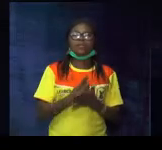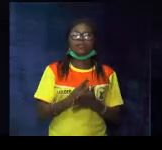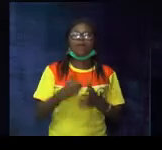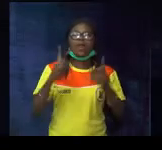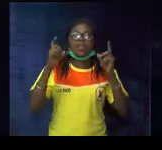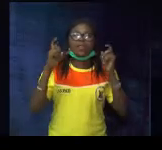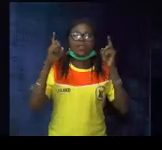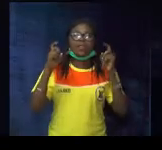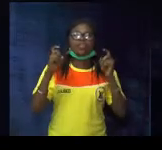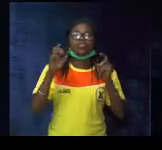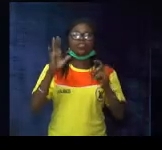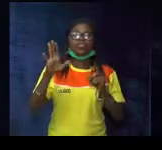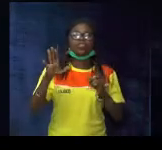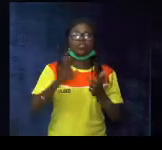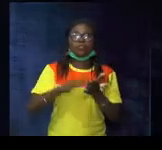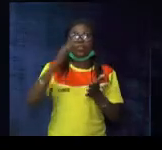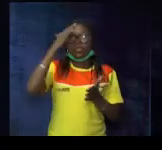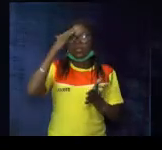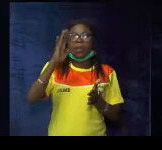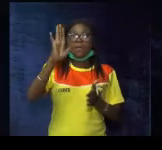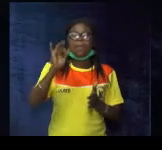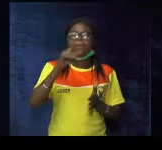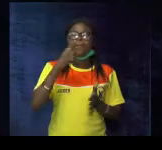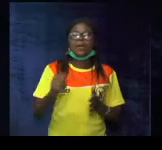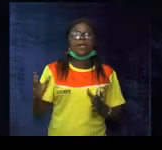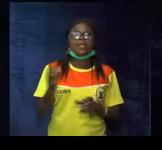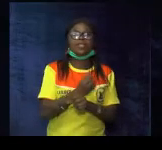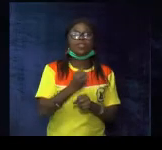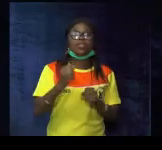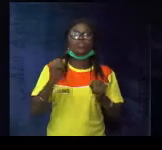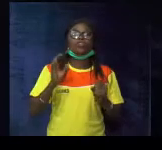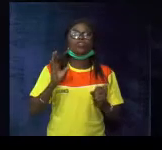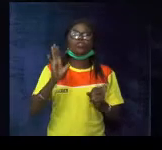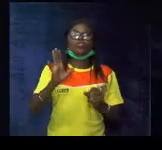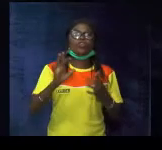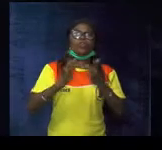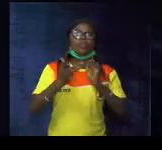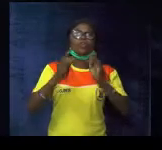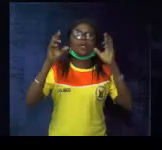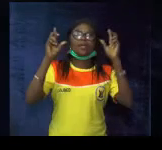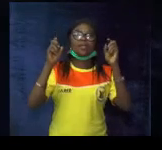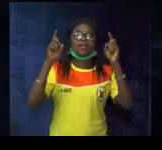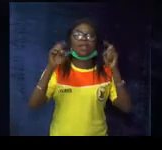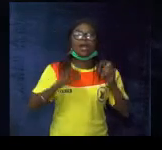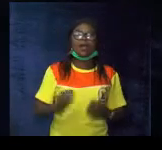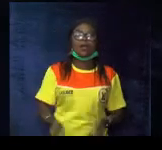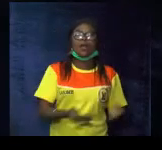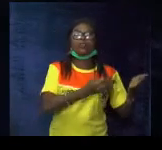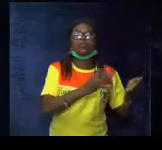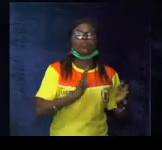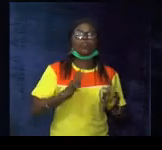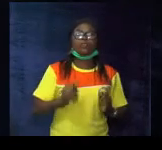enjoyed yourself. Test your knowledge by taking the online assessments. I will now hand you over to Uncle Popo